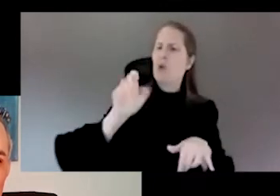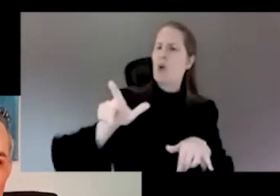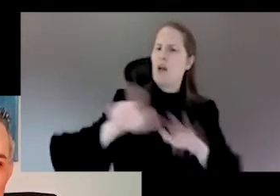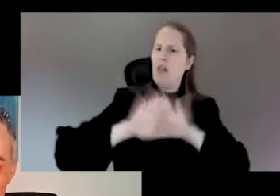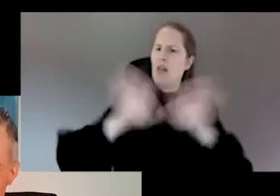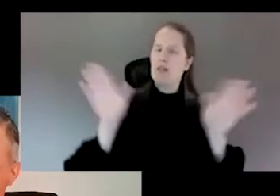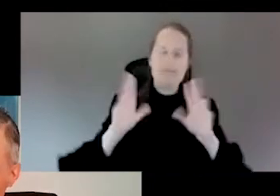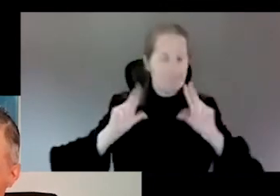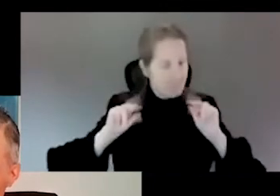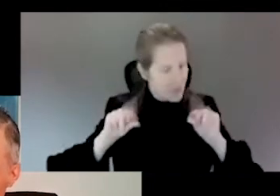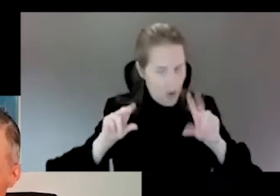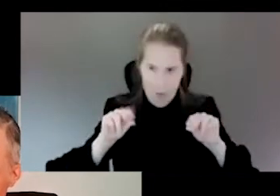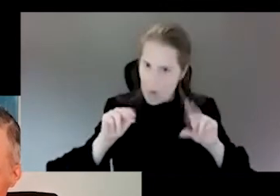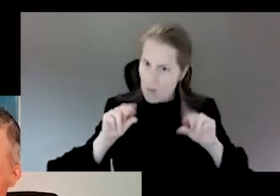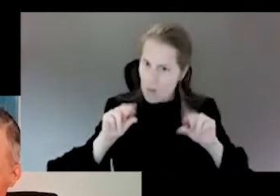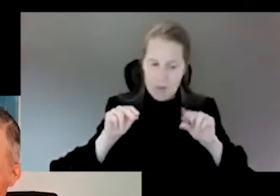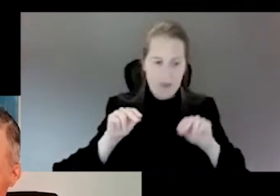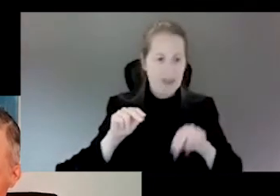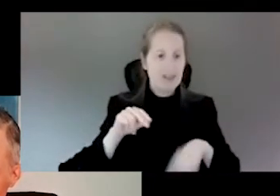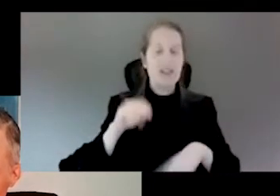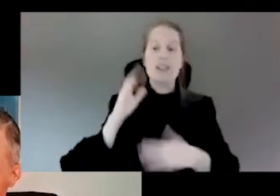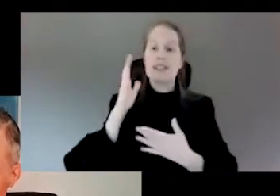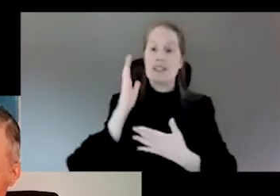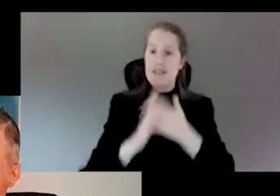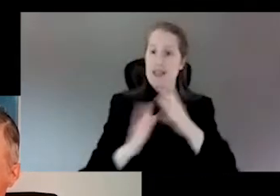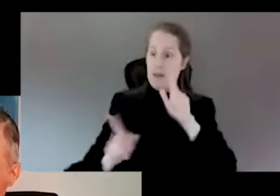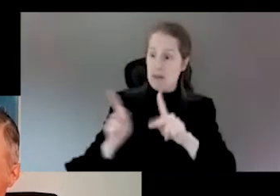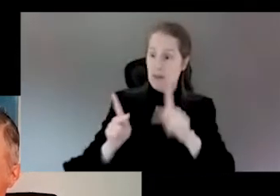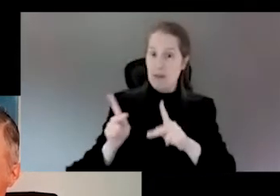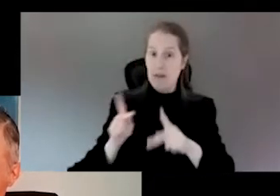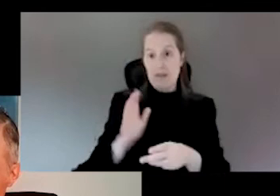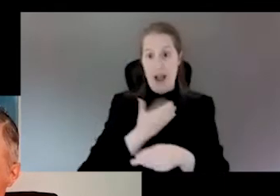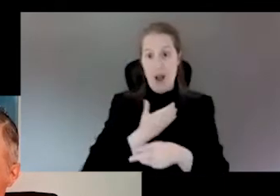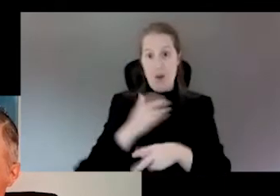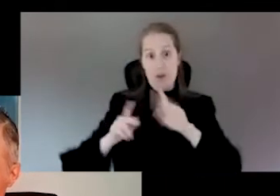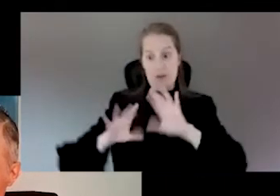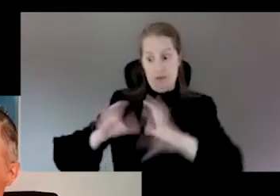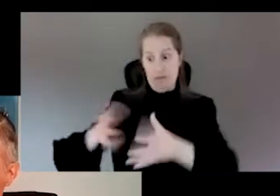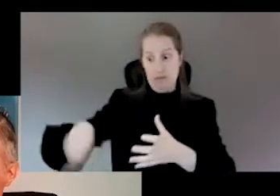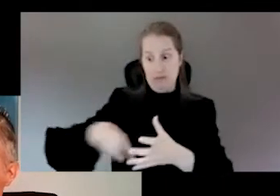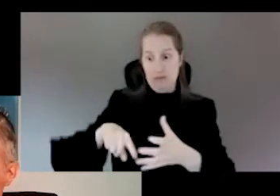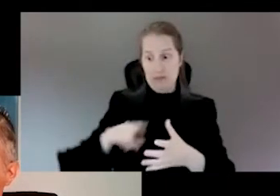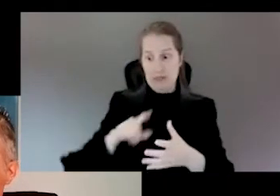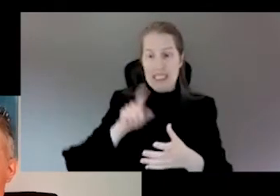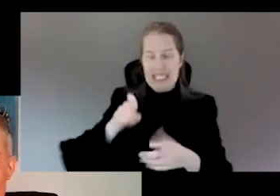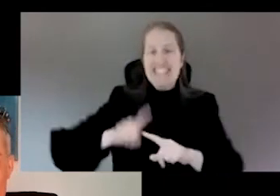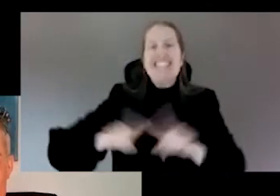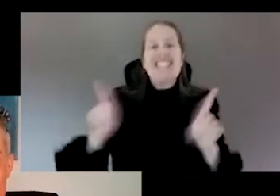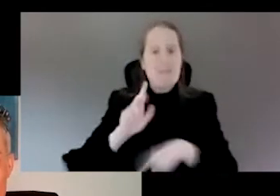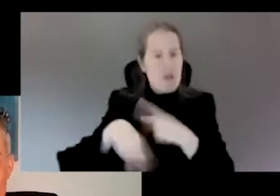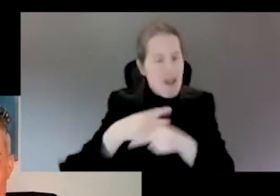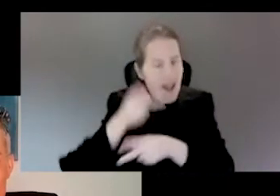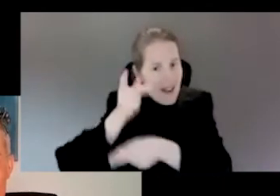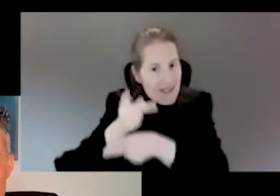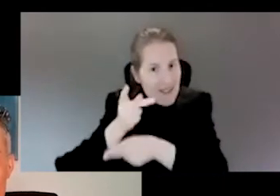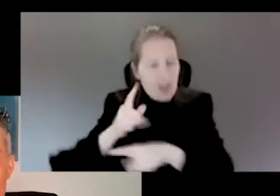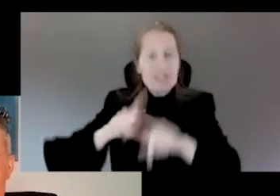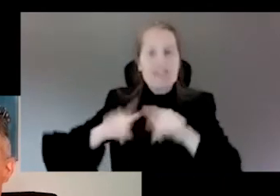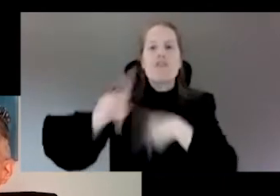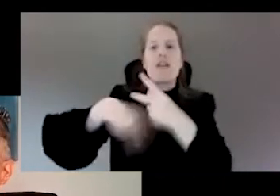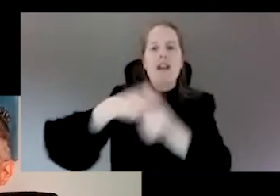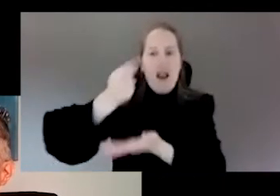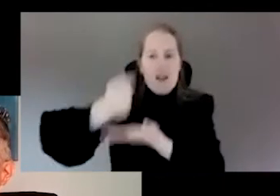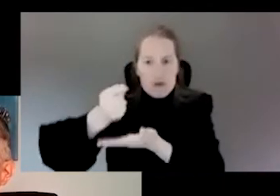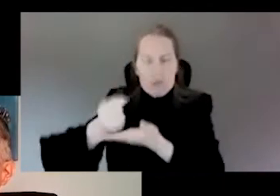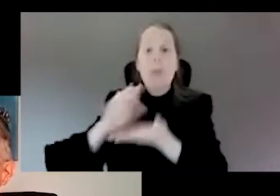accept that some populations and our populations really may need differing treatment to create more equal